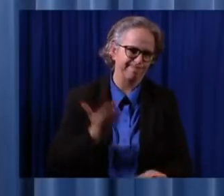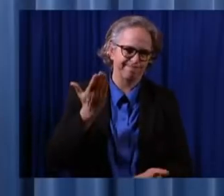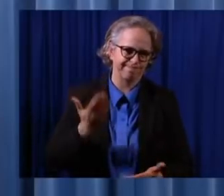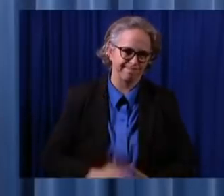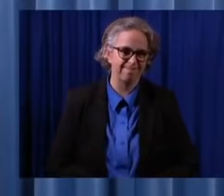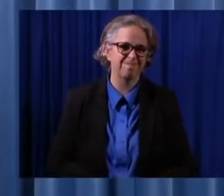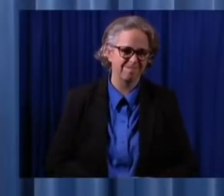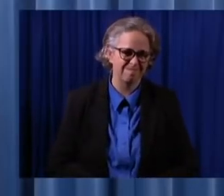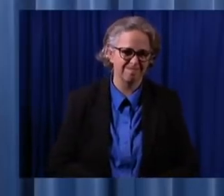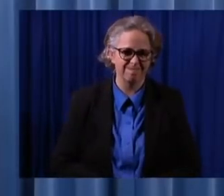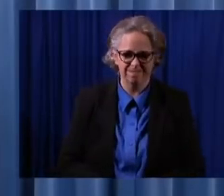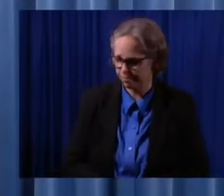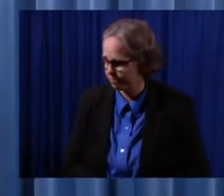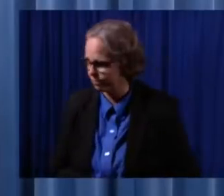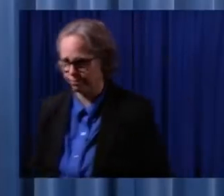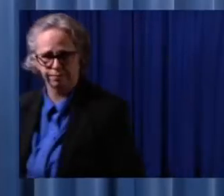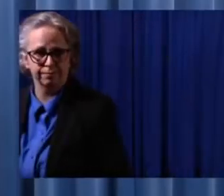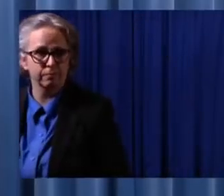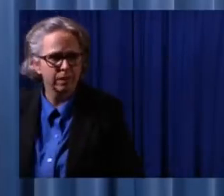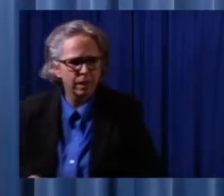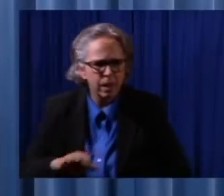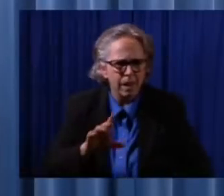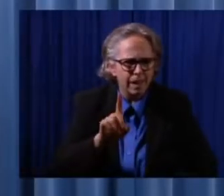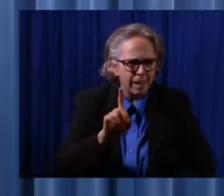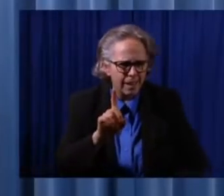That happened in the last few weeks?